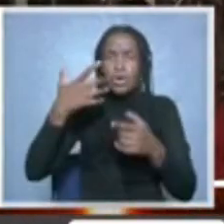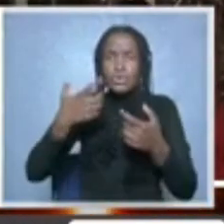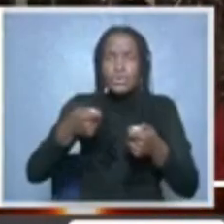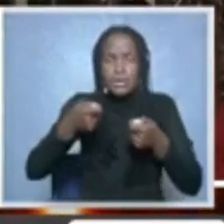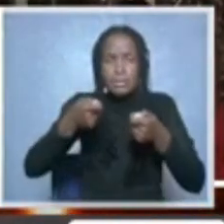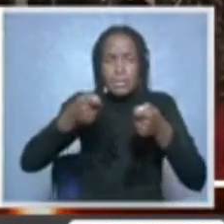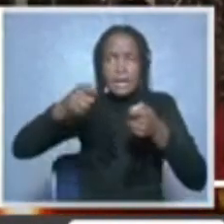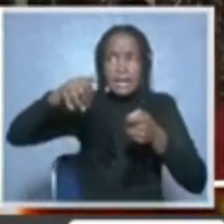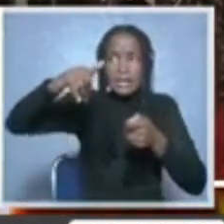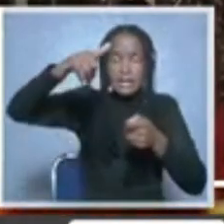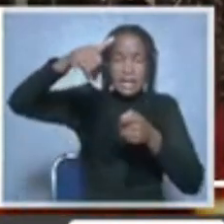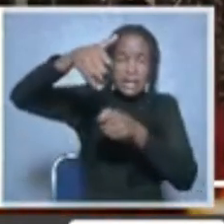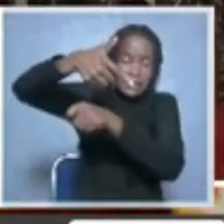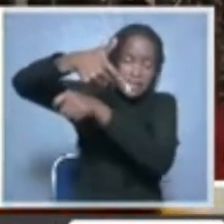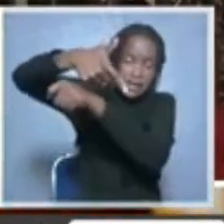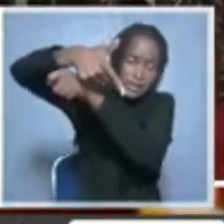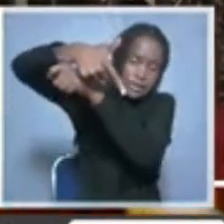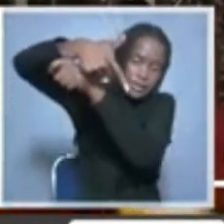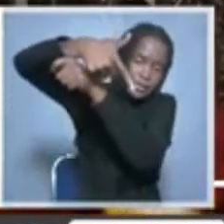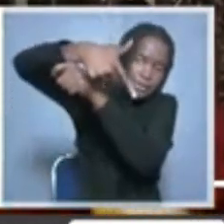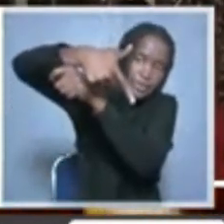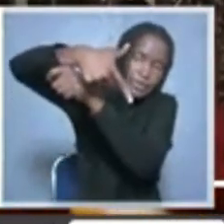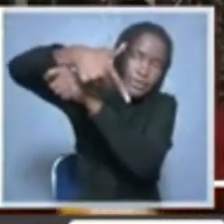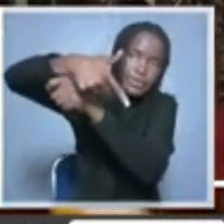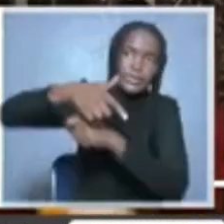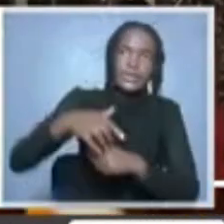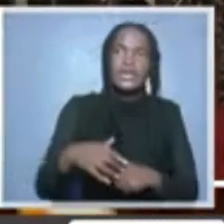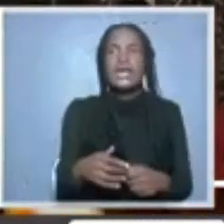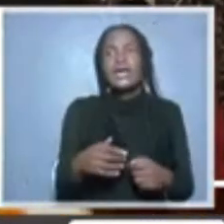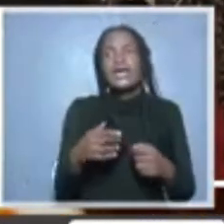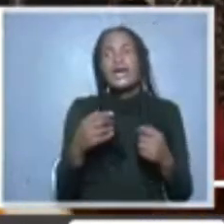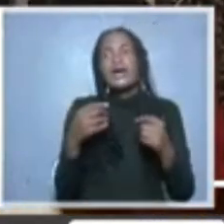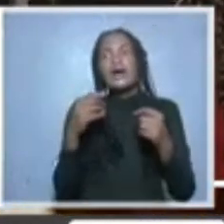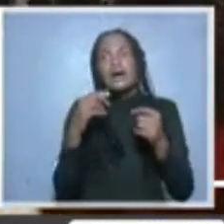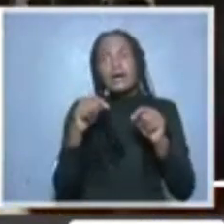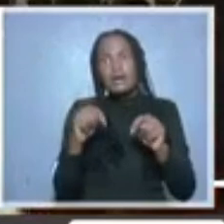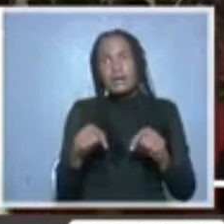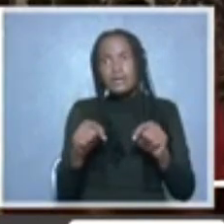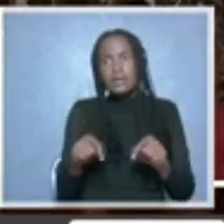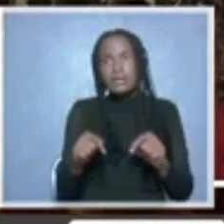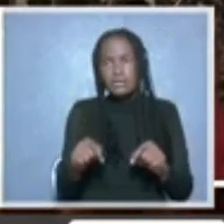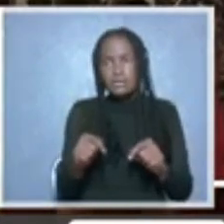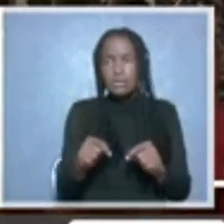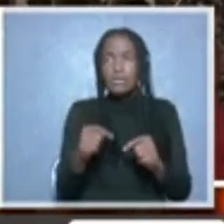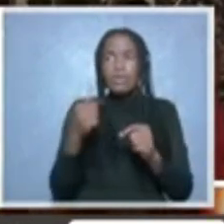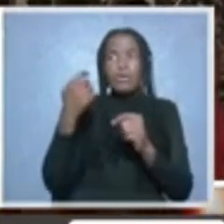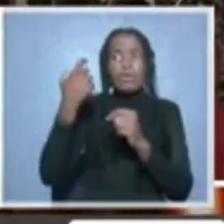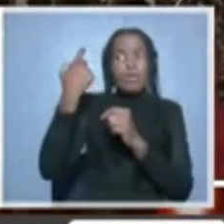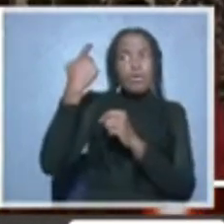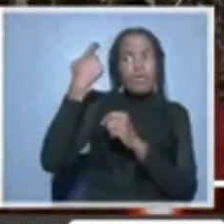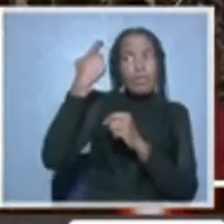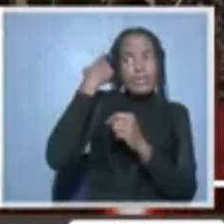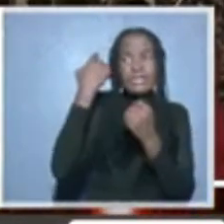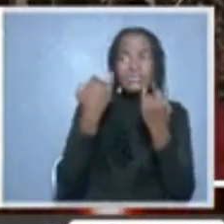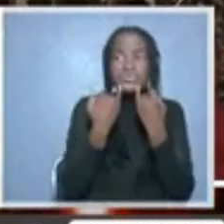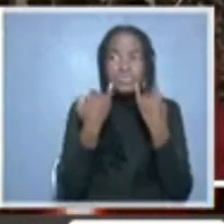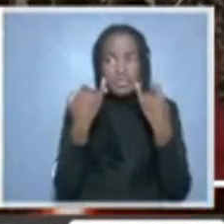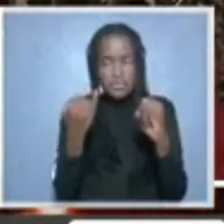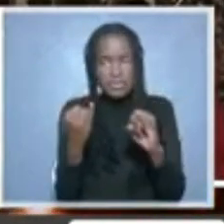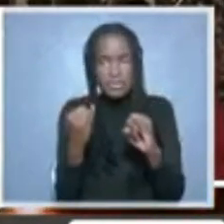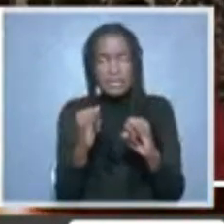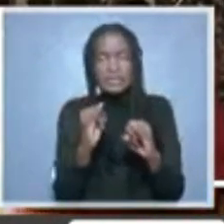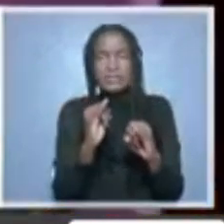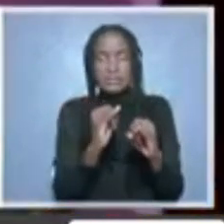those. And I was informed that MICT has also been giving us great help. And one or two